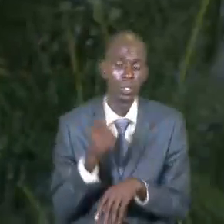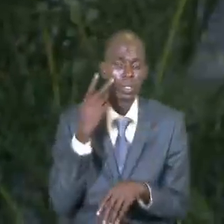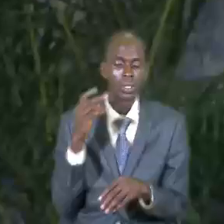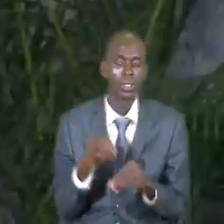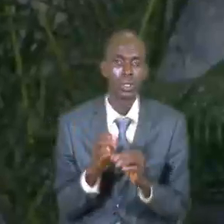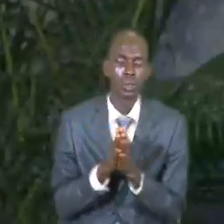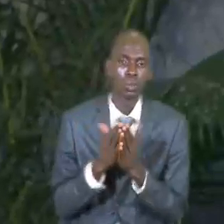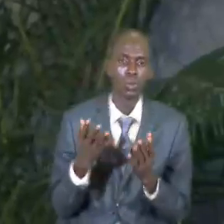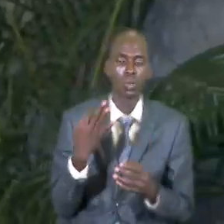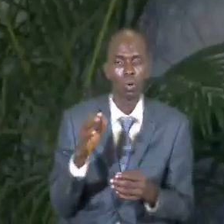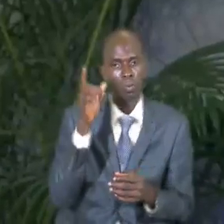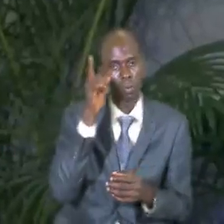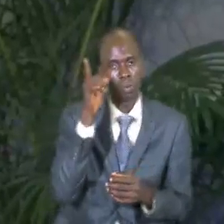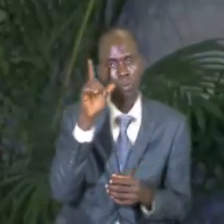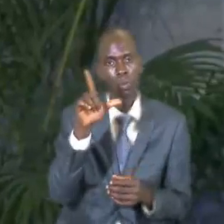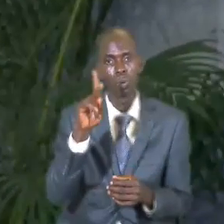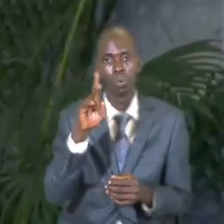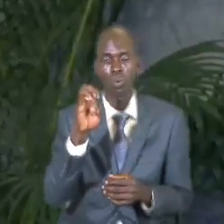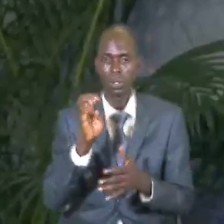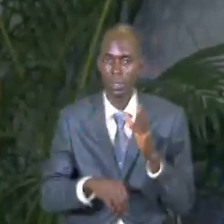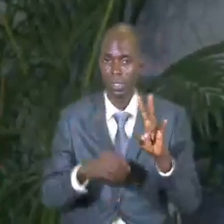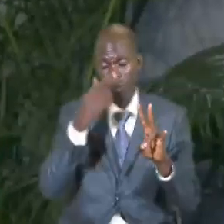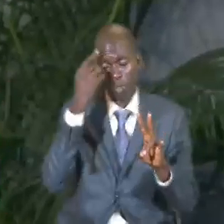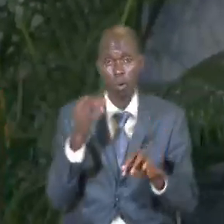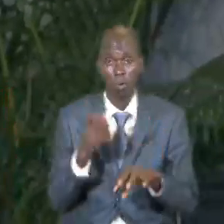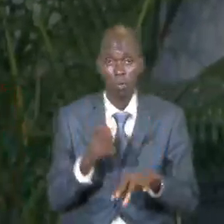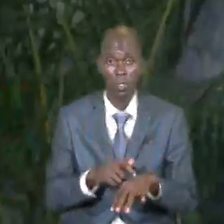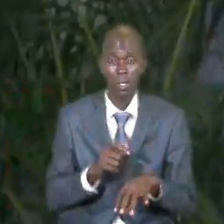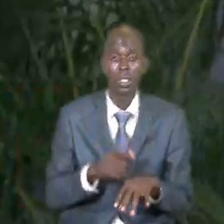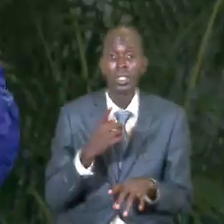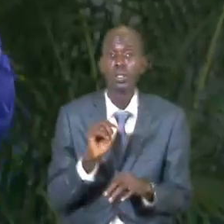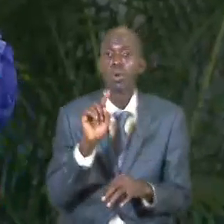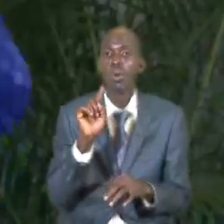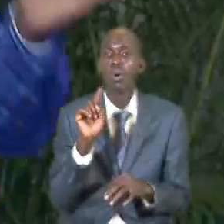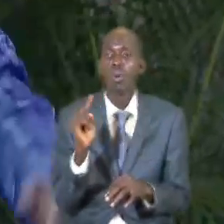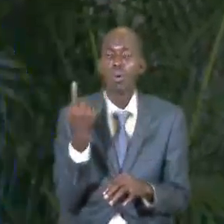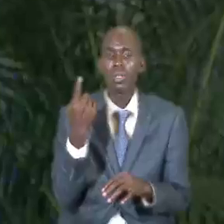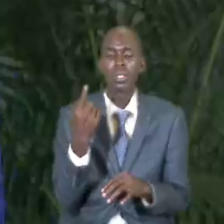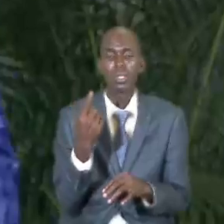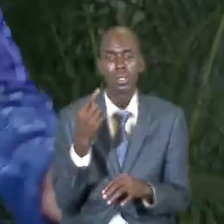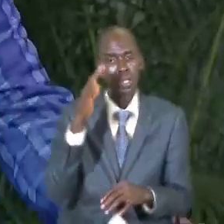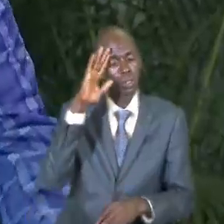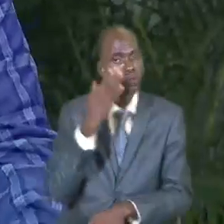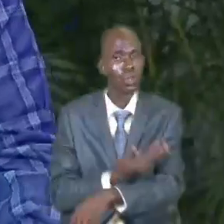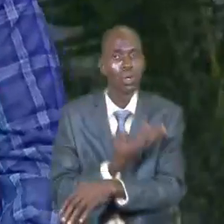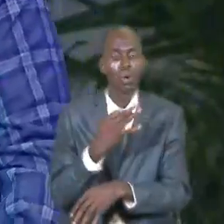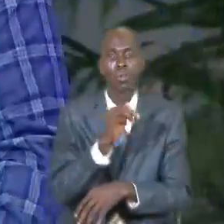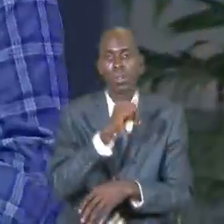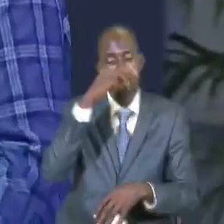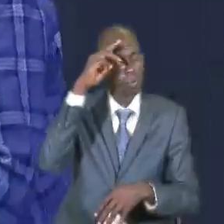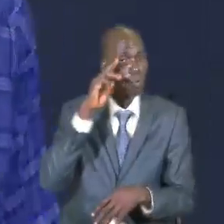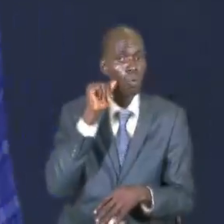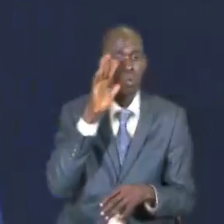because of our time. The only son of a widow woman had died, and they were carrying